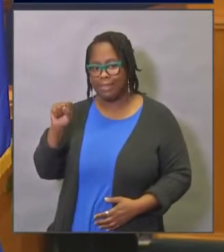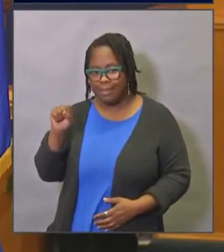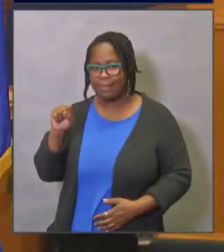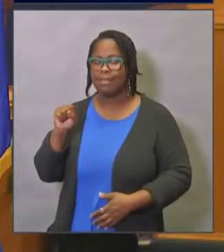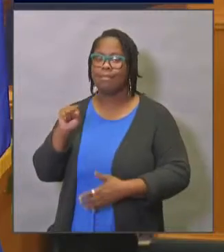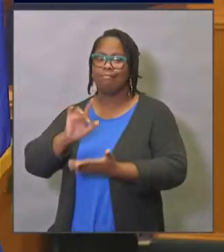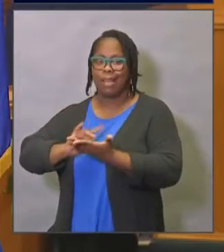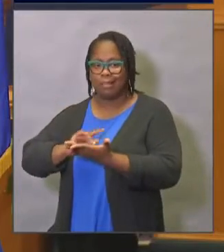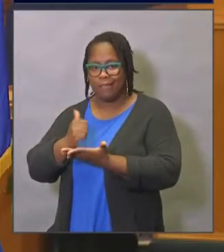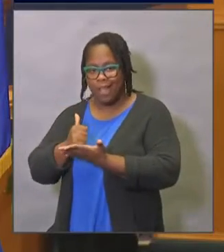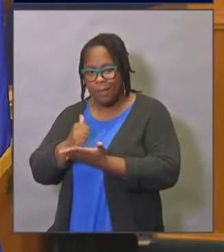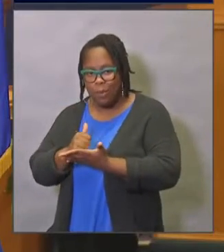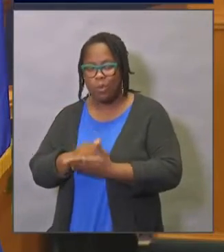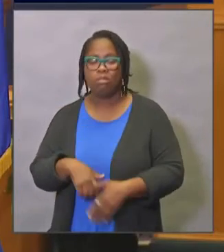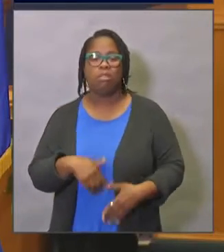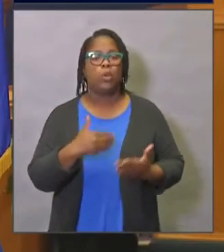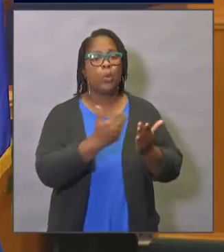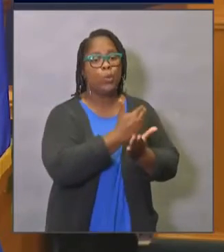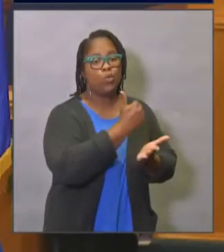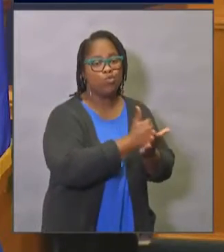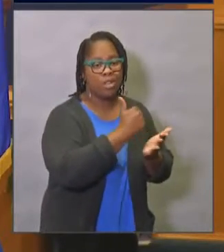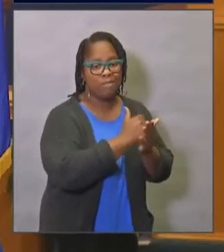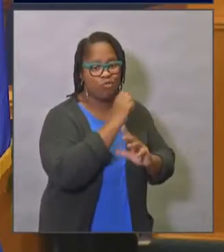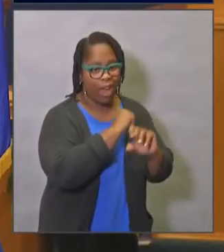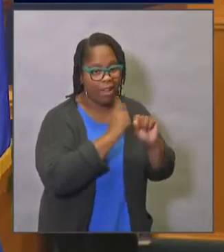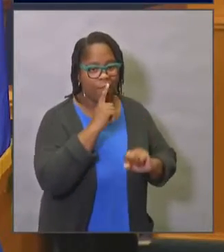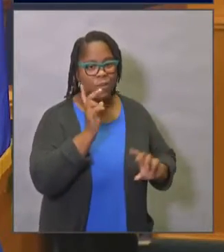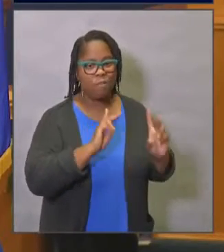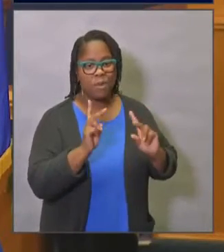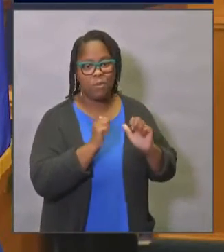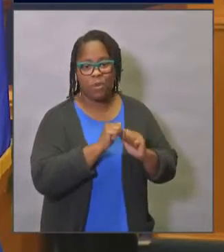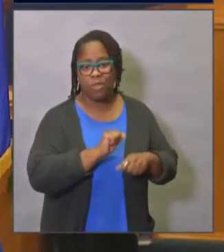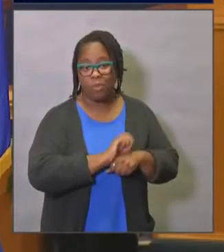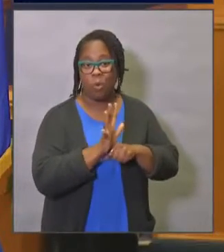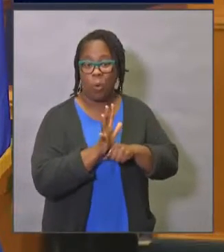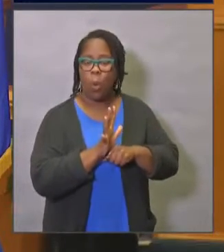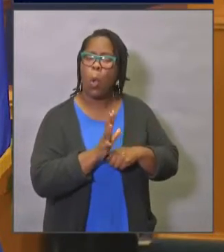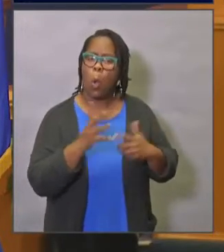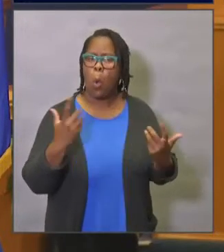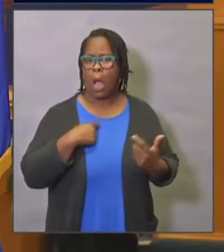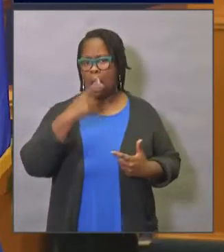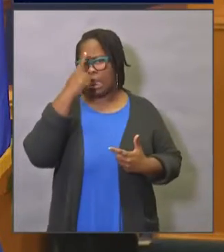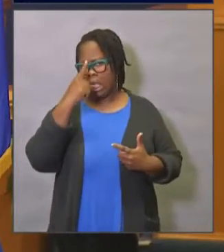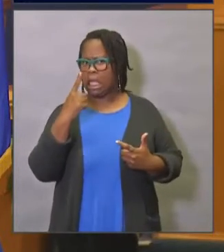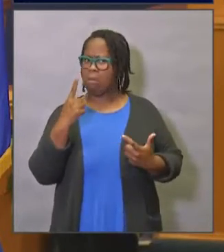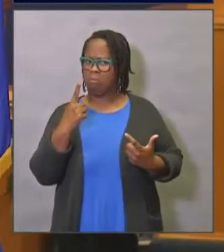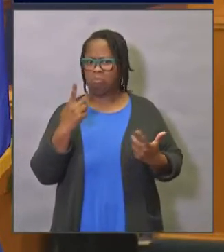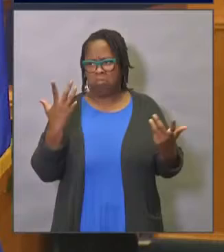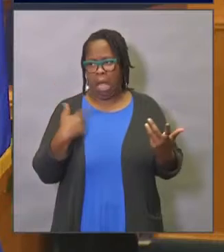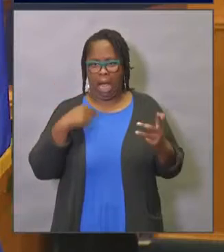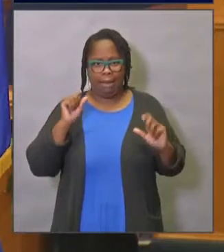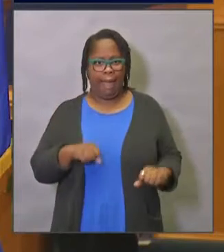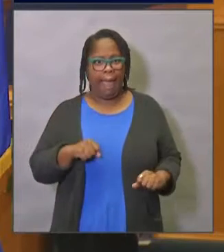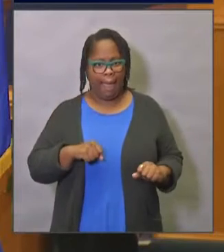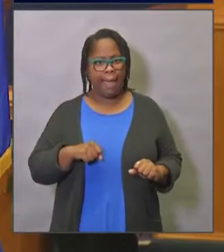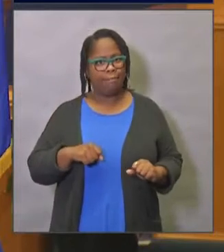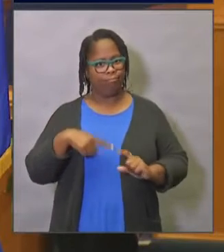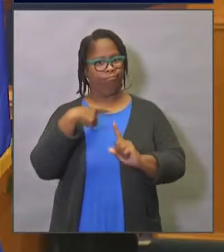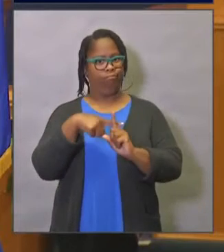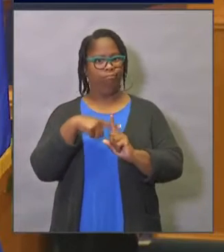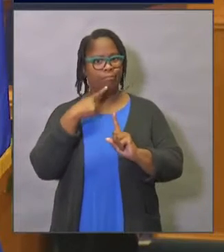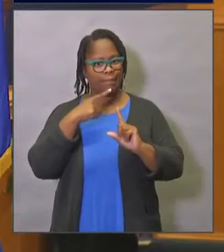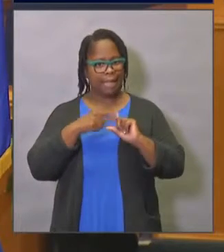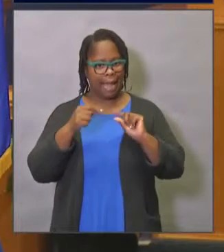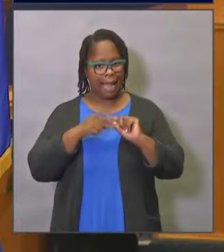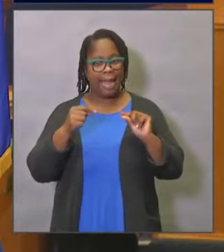treatment strategies for patients with COVID-19, I think it is really accurate to say that the mortality rate